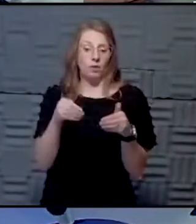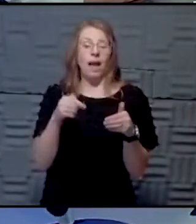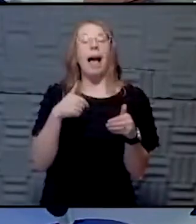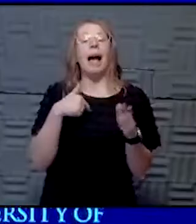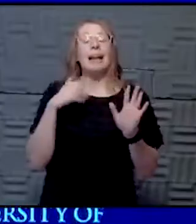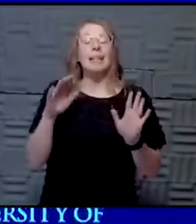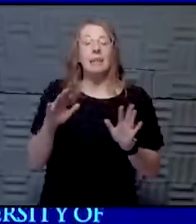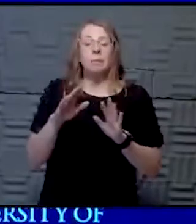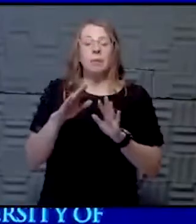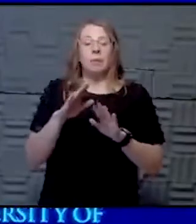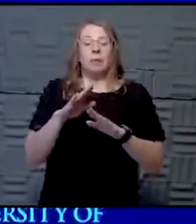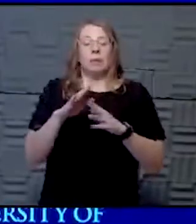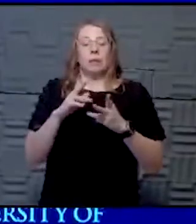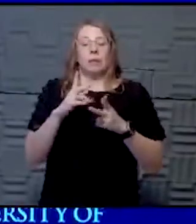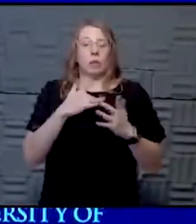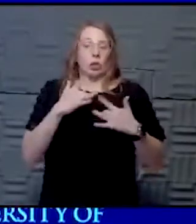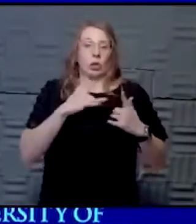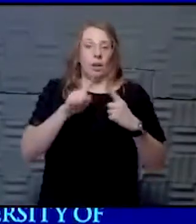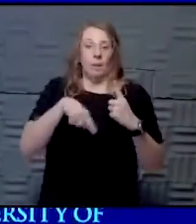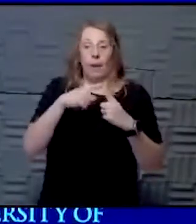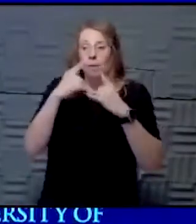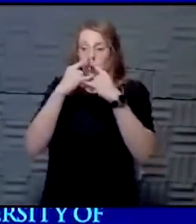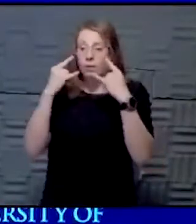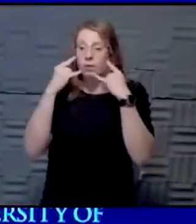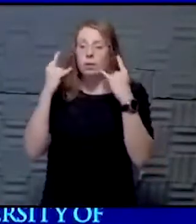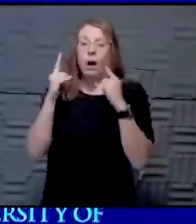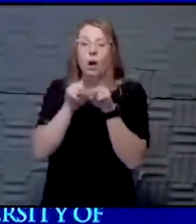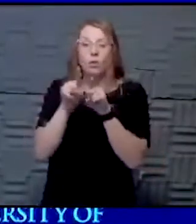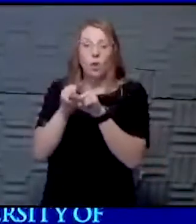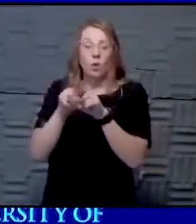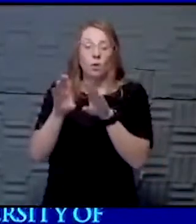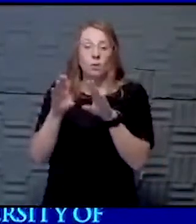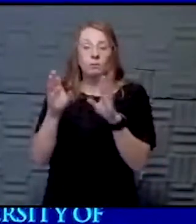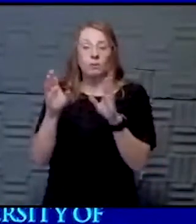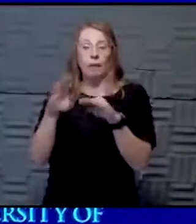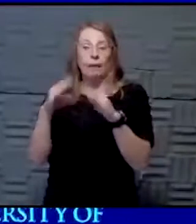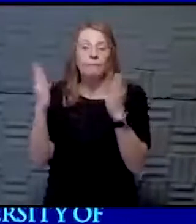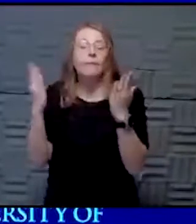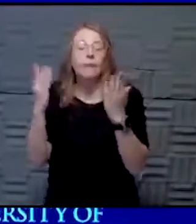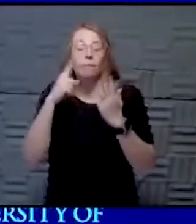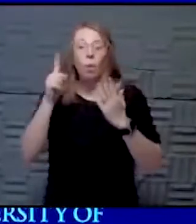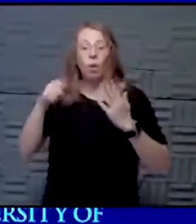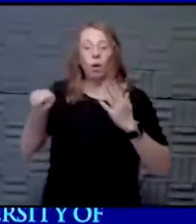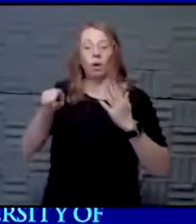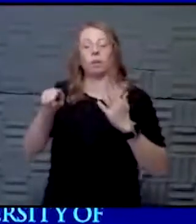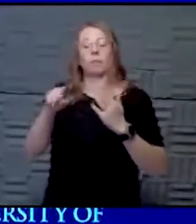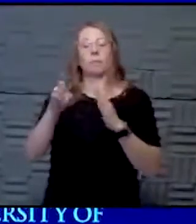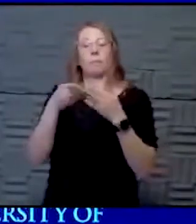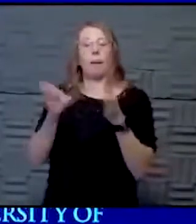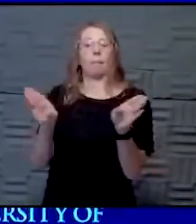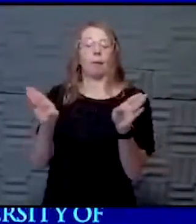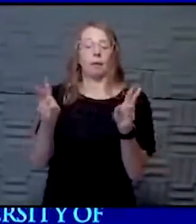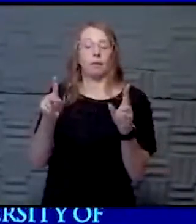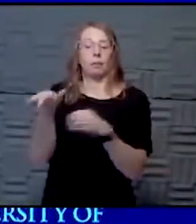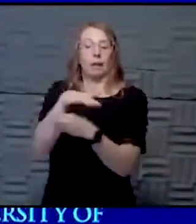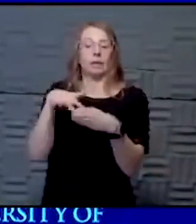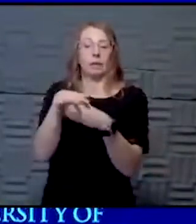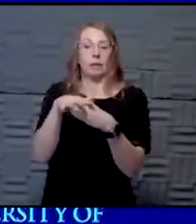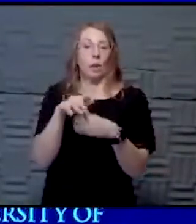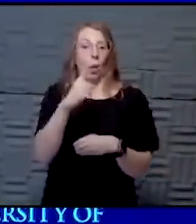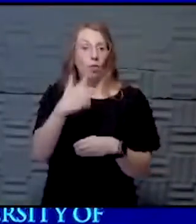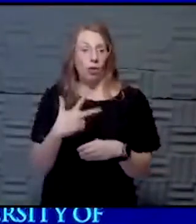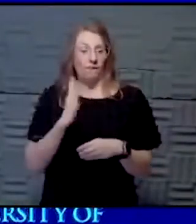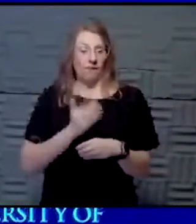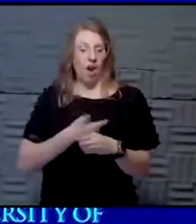the unmasking of the public in public spaces, because I think we are going to see more disease, because we have maybe roughly a third of our area that's been